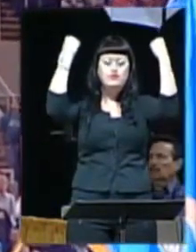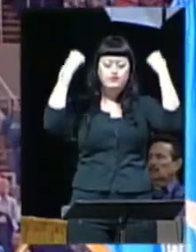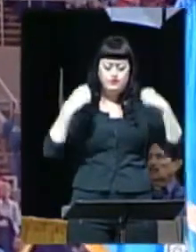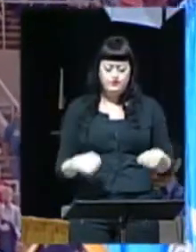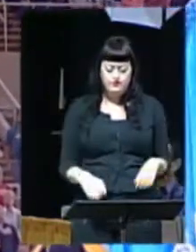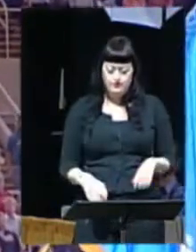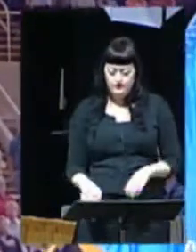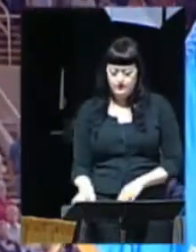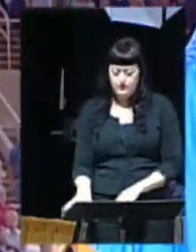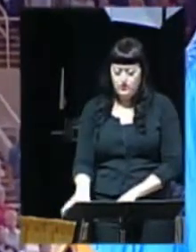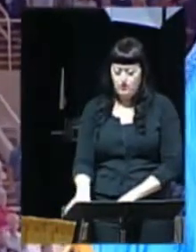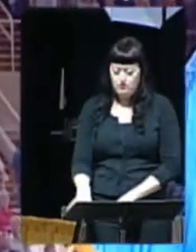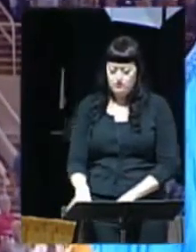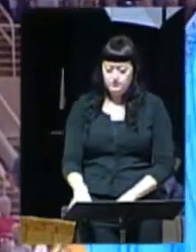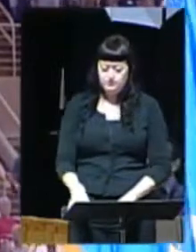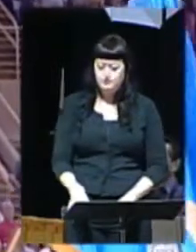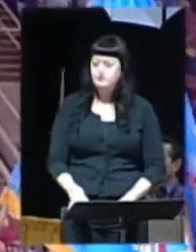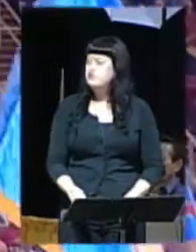brave?